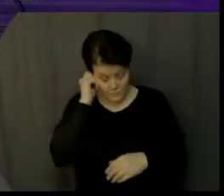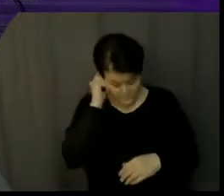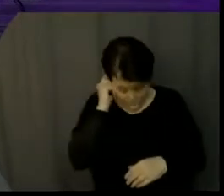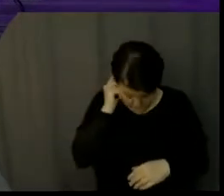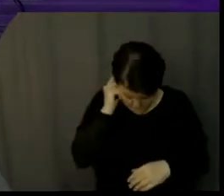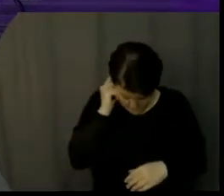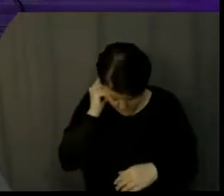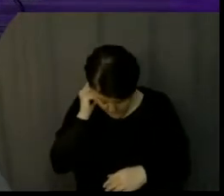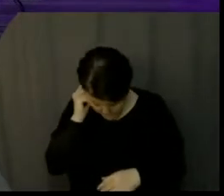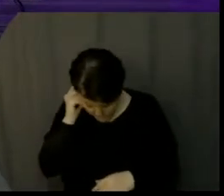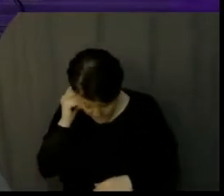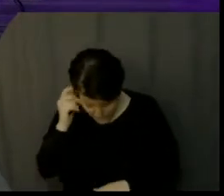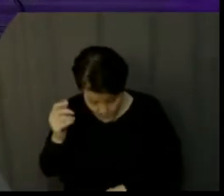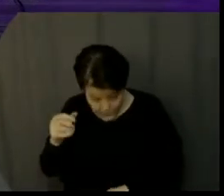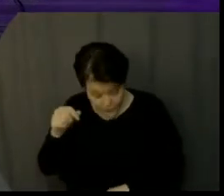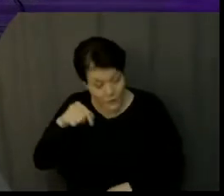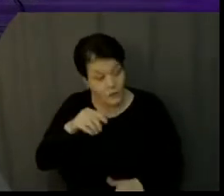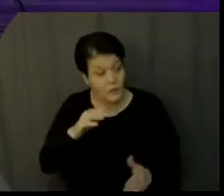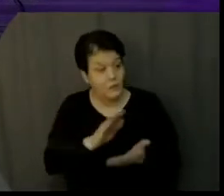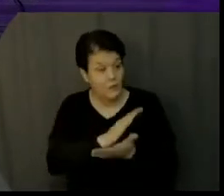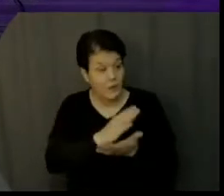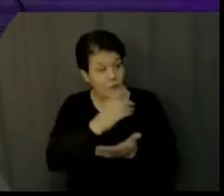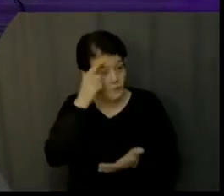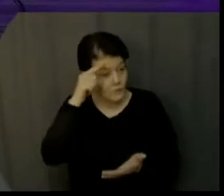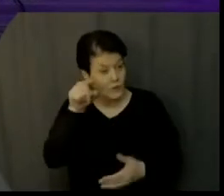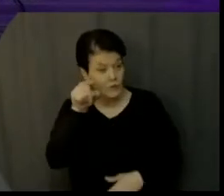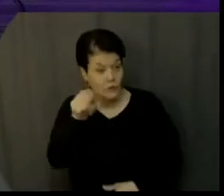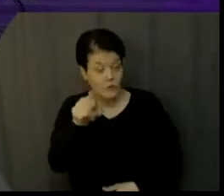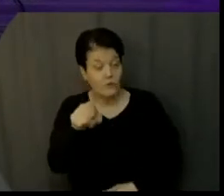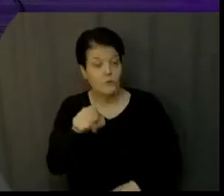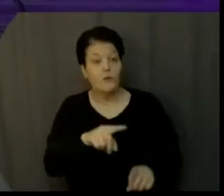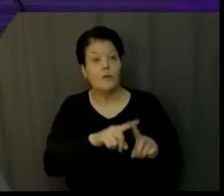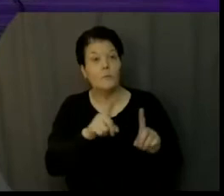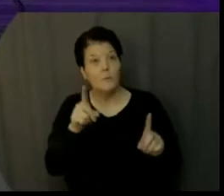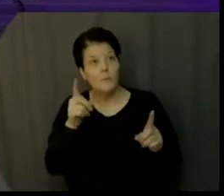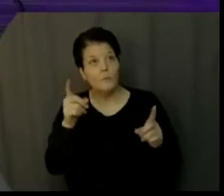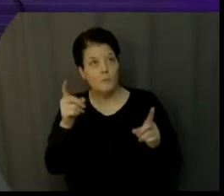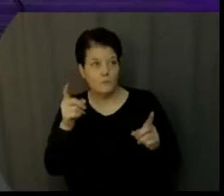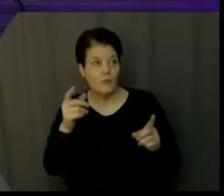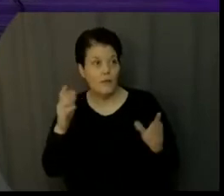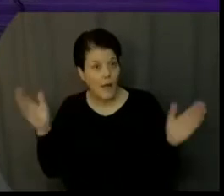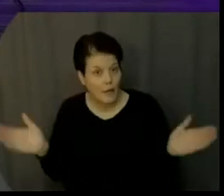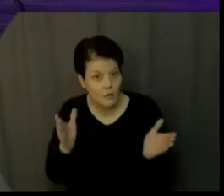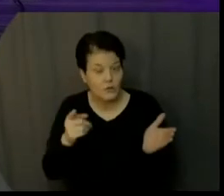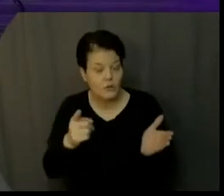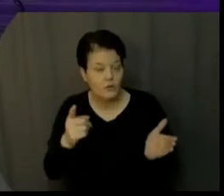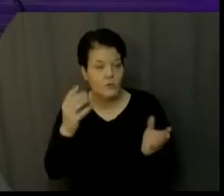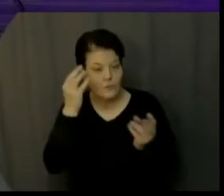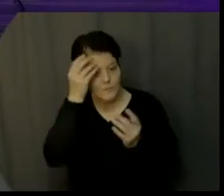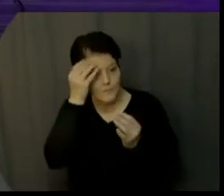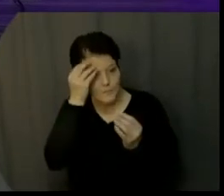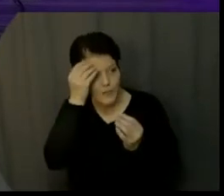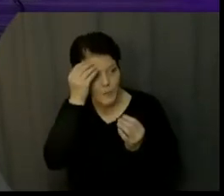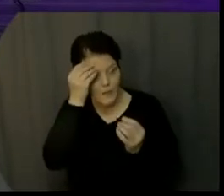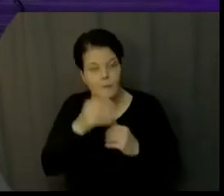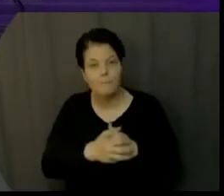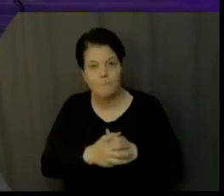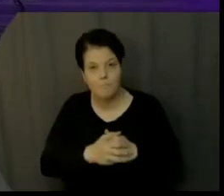this is for you, but I want you to consider it. And if you have a pen or a